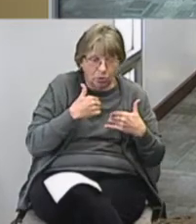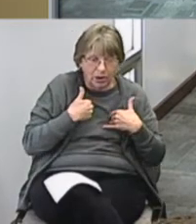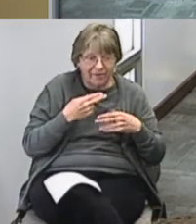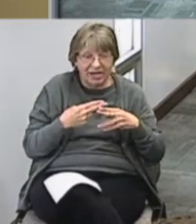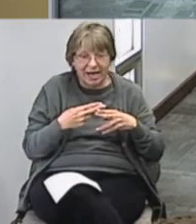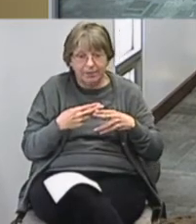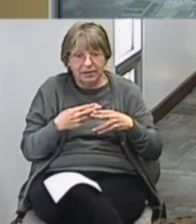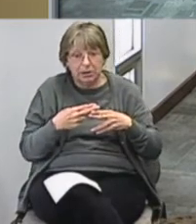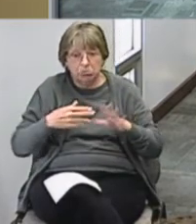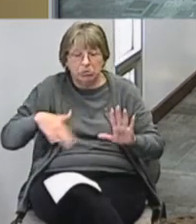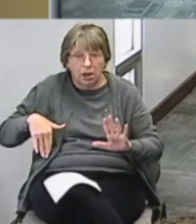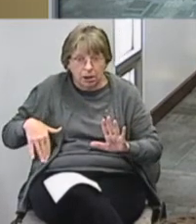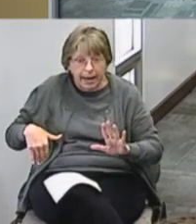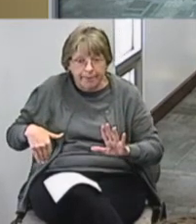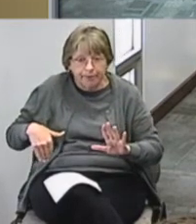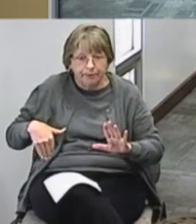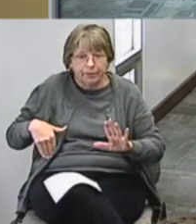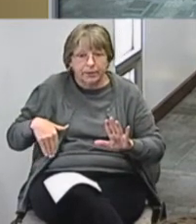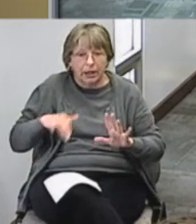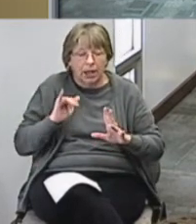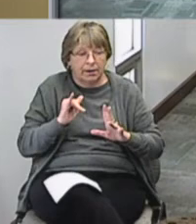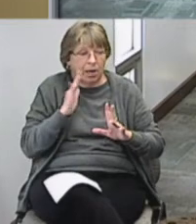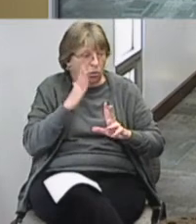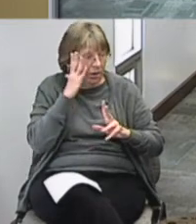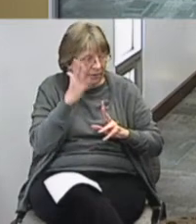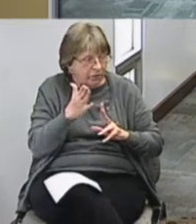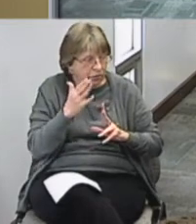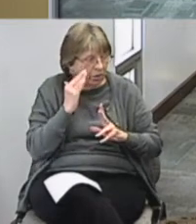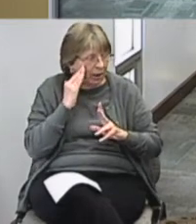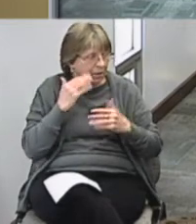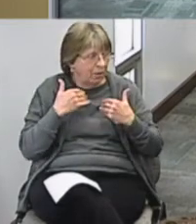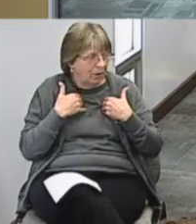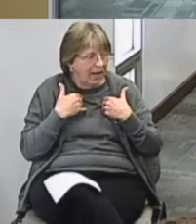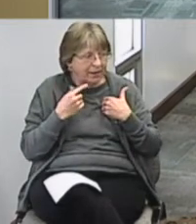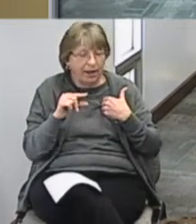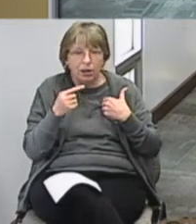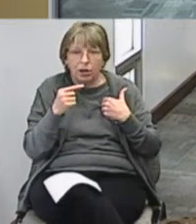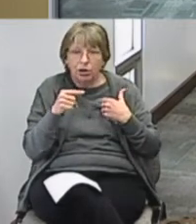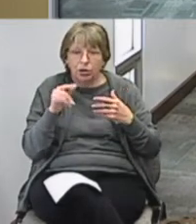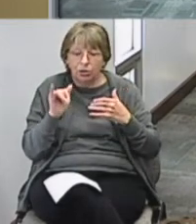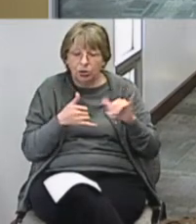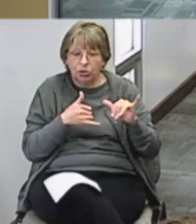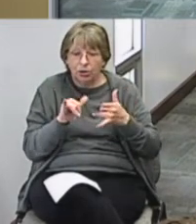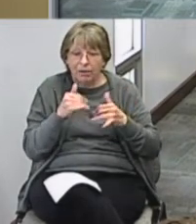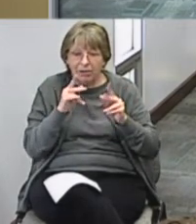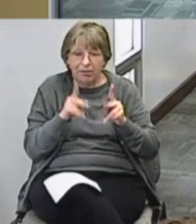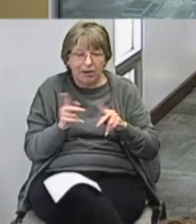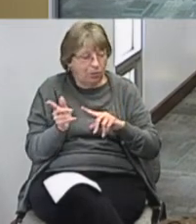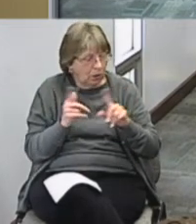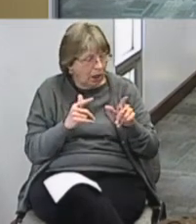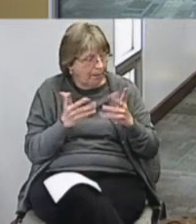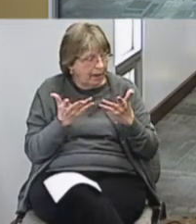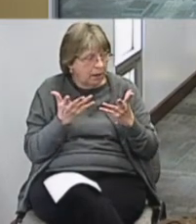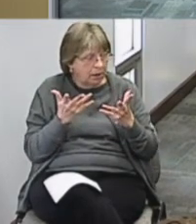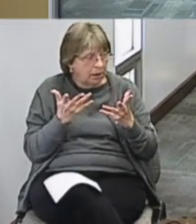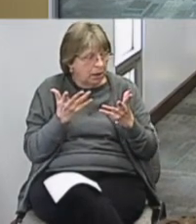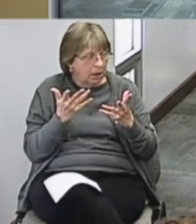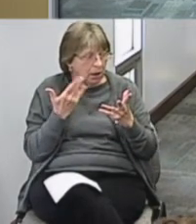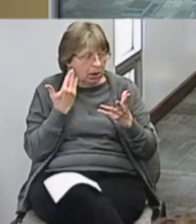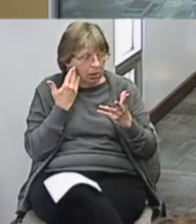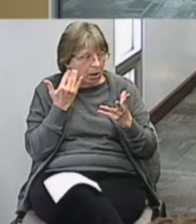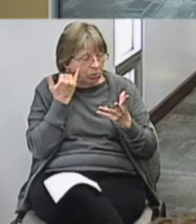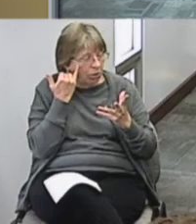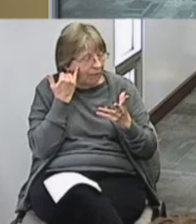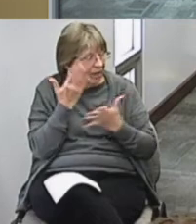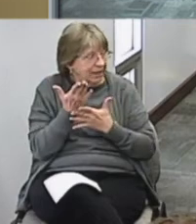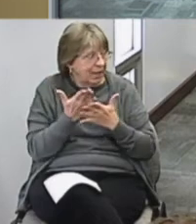yet, that are in the future. I know we just had the Green Play folks come out and things like that, so I don't know if there's something that we